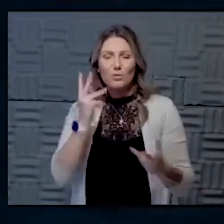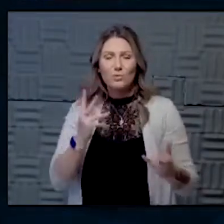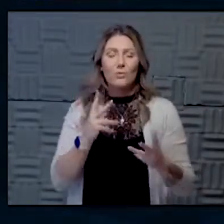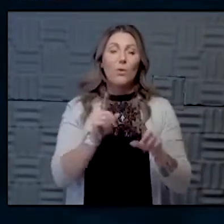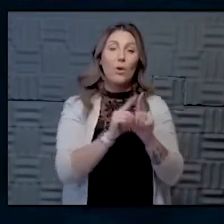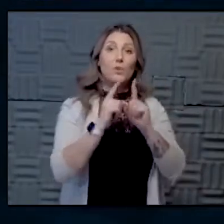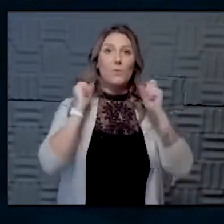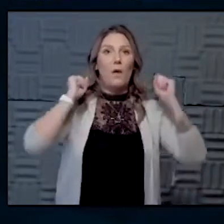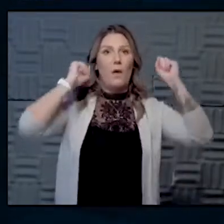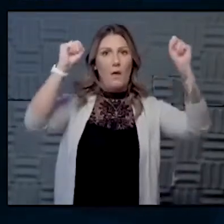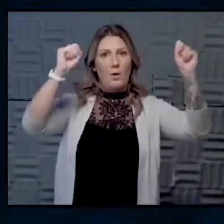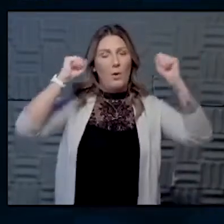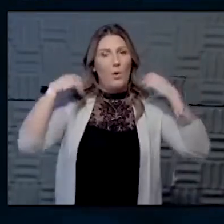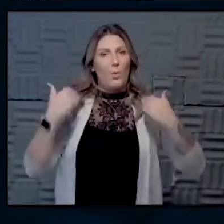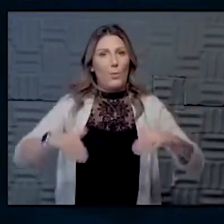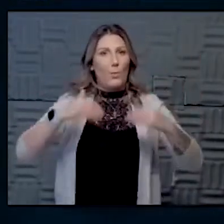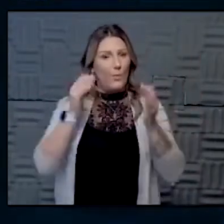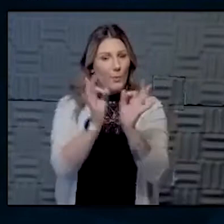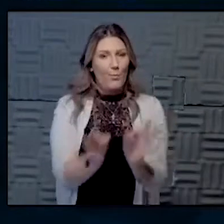very key to